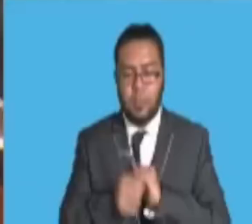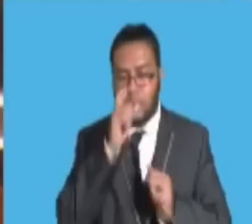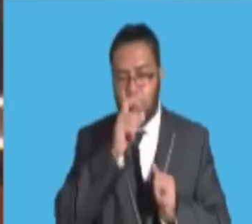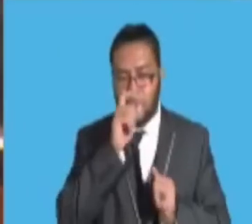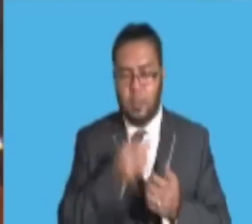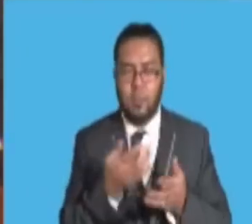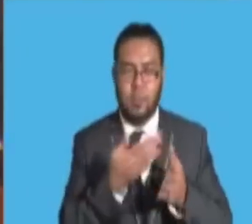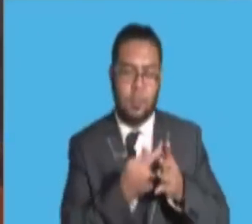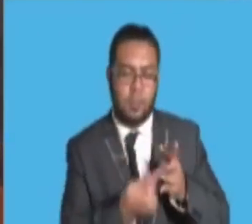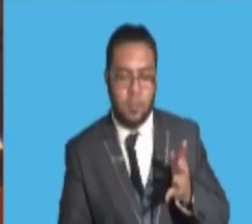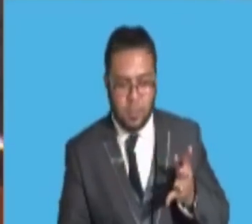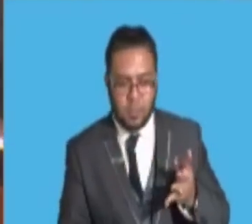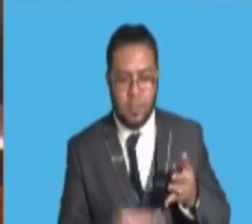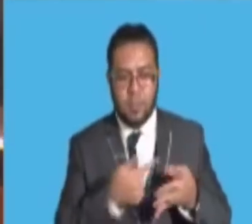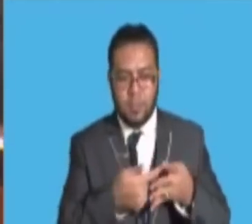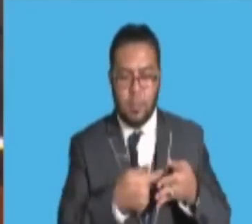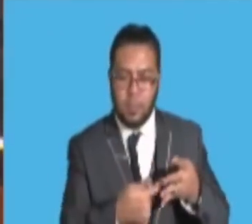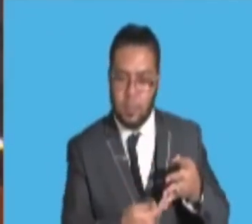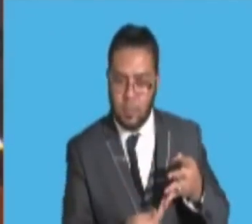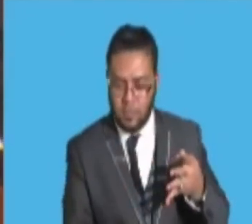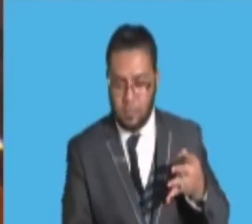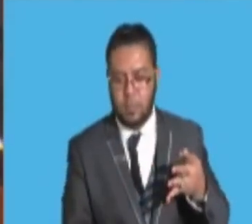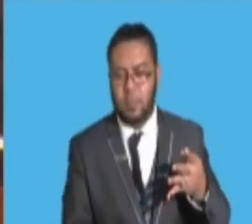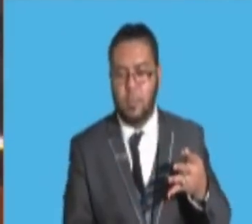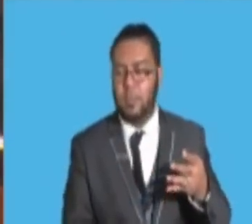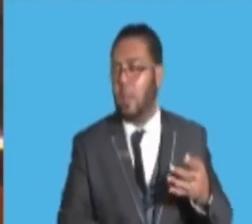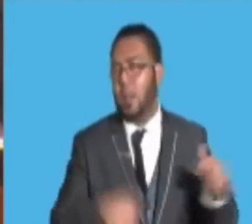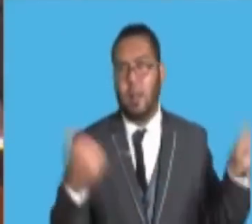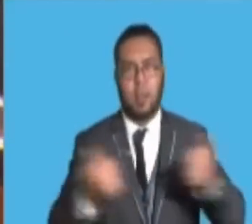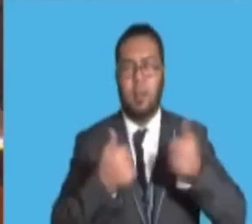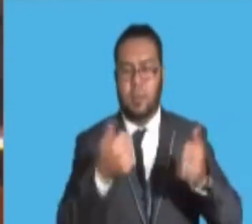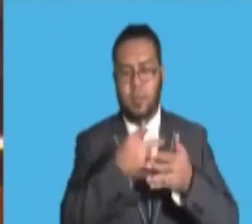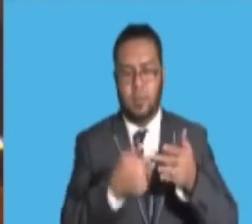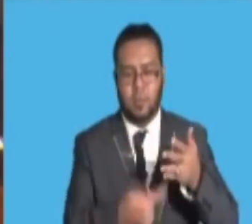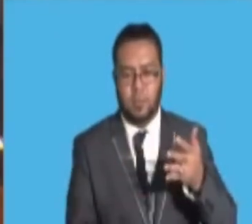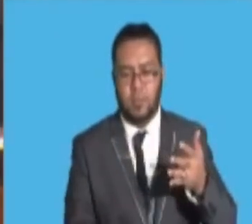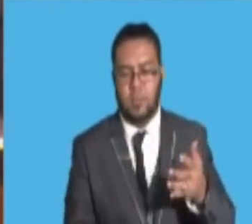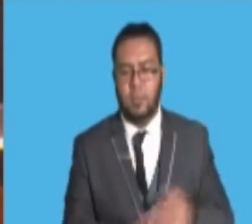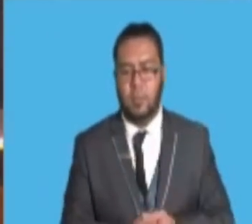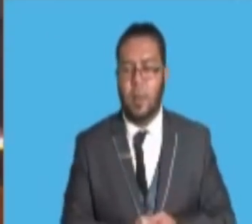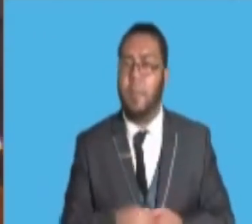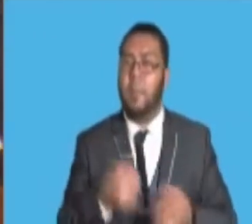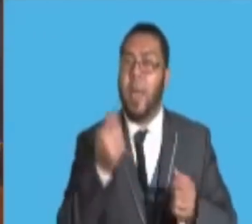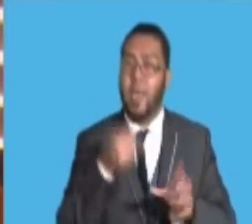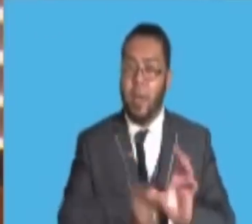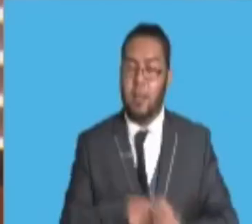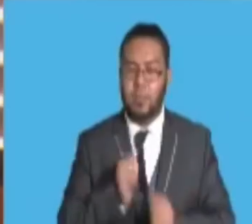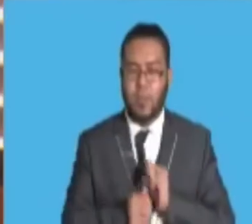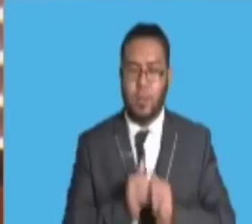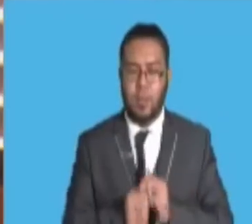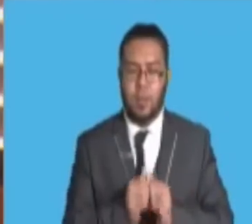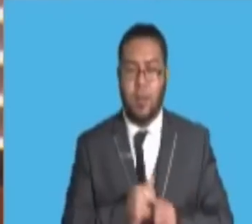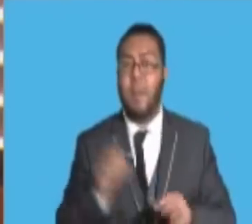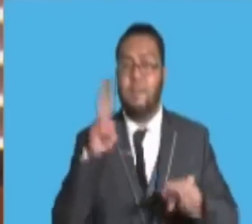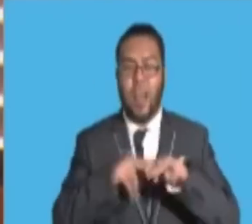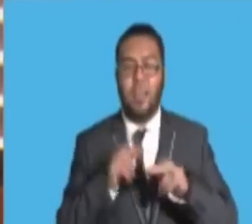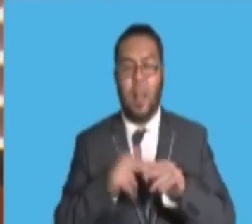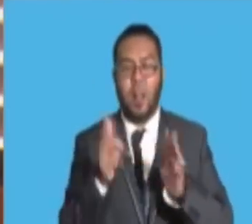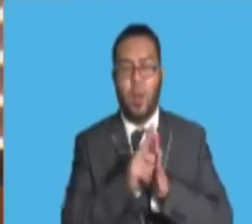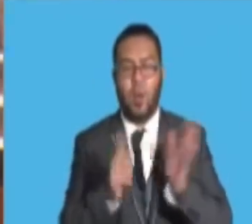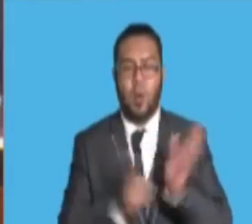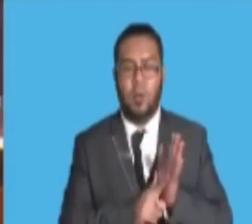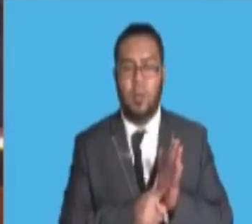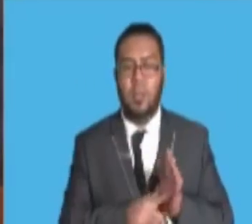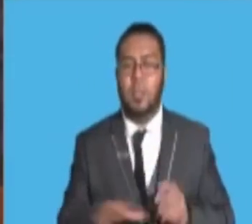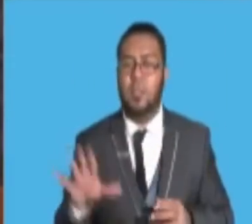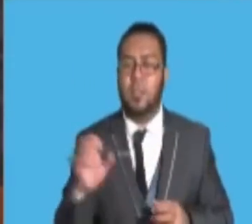Vilmoni, Roxindrawa, Angume Mbola and Paula, and shout out to my youngest brother. My father-in-law, who's here today, is a Matilek of